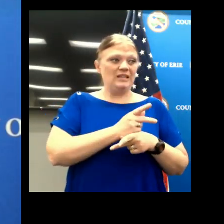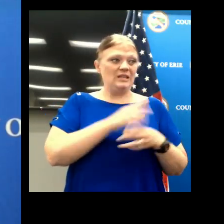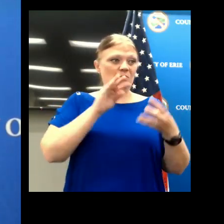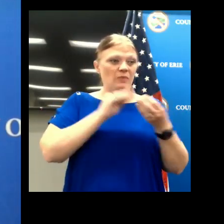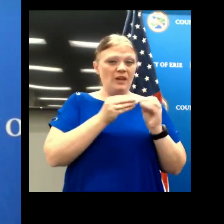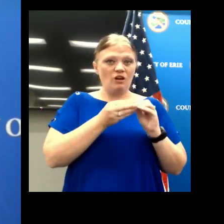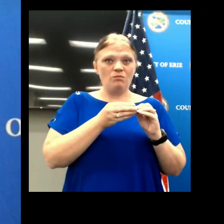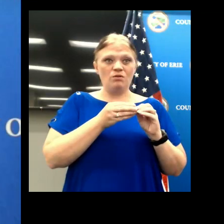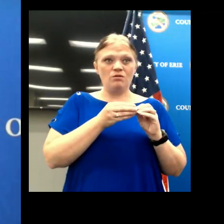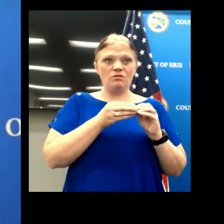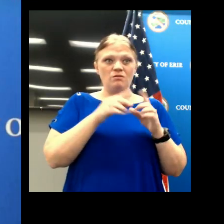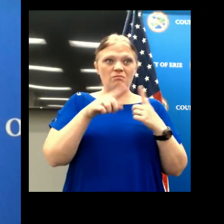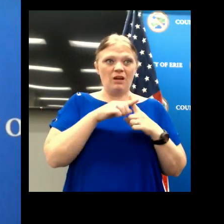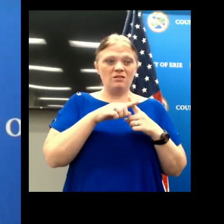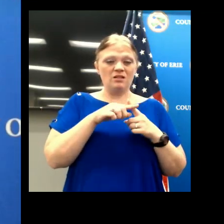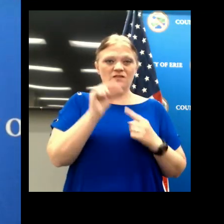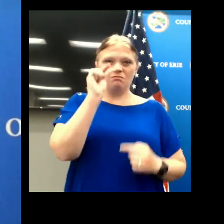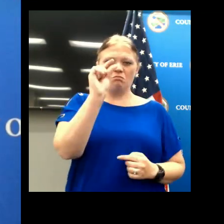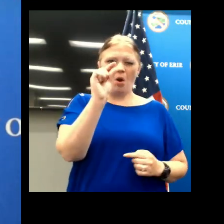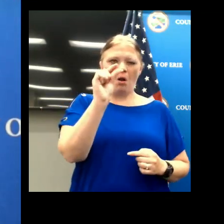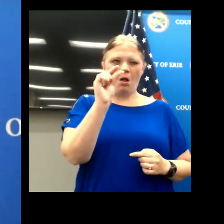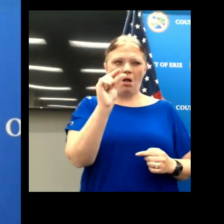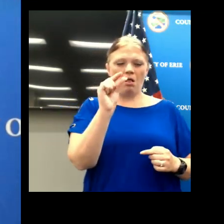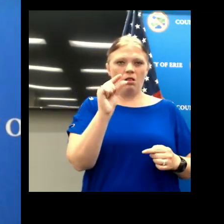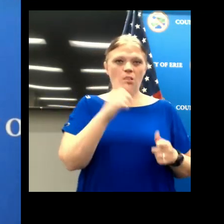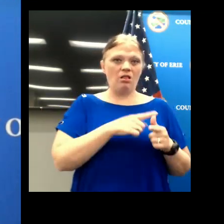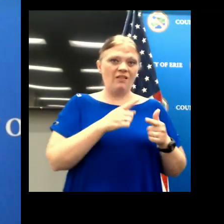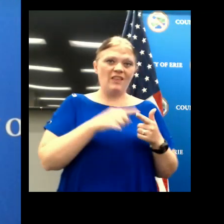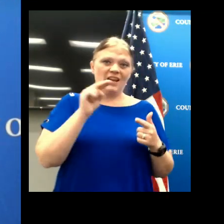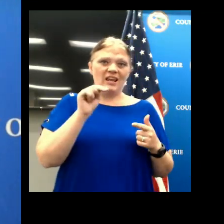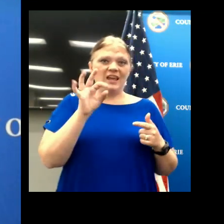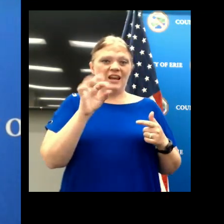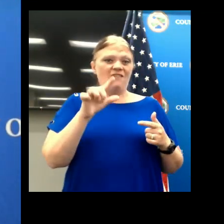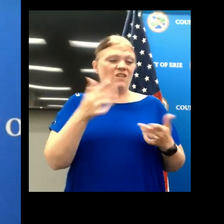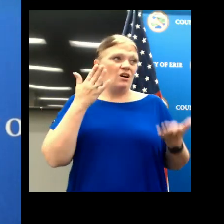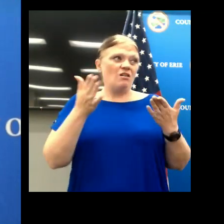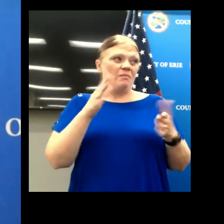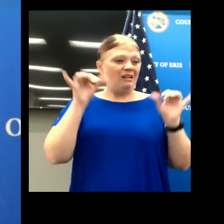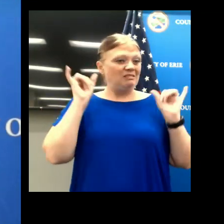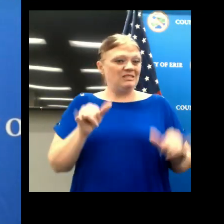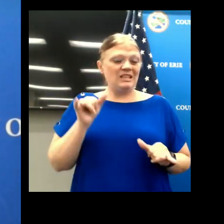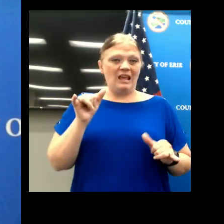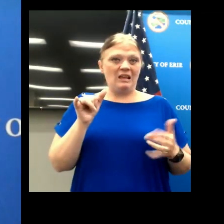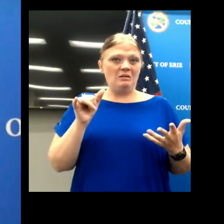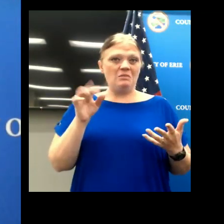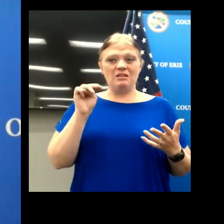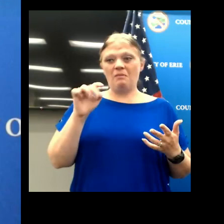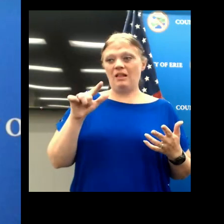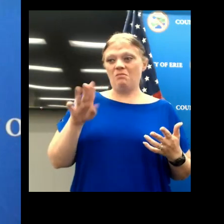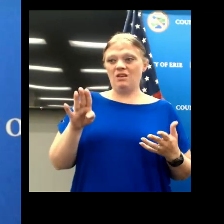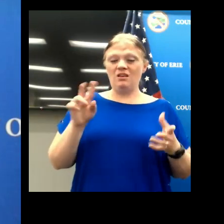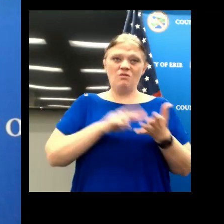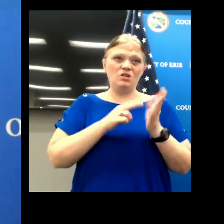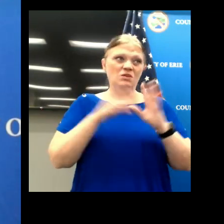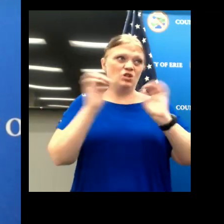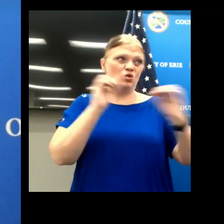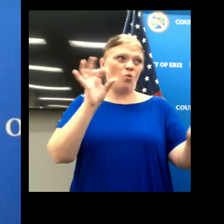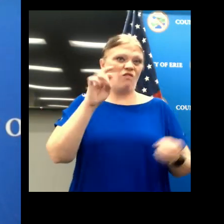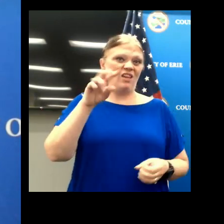to a very, very small amount. And then the NFL may just do what the Major League Baseball did, which is no fans. No fans at all.